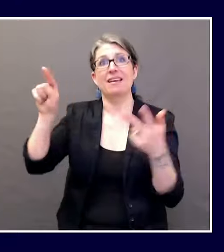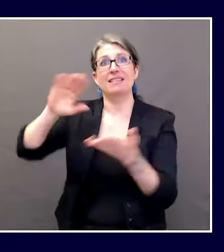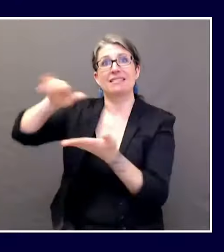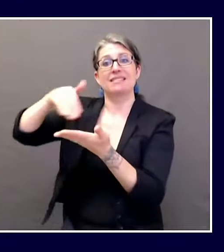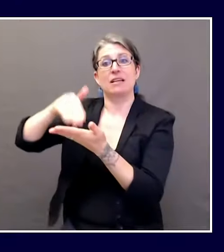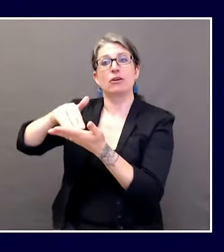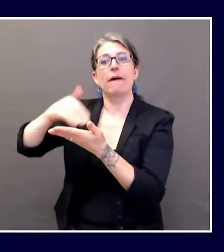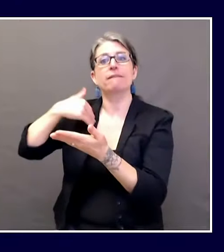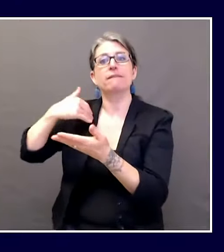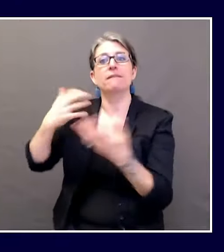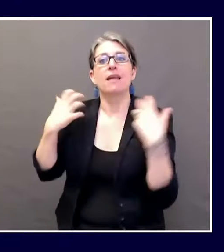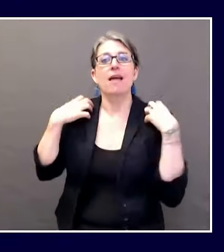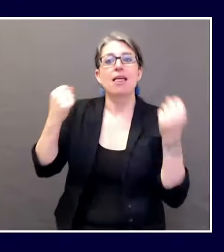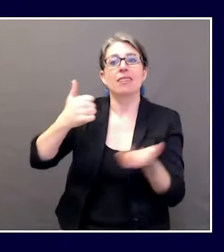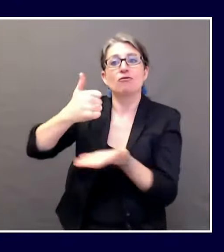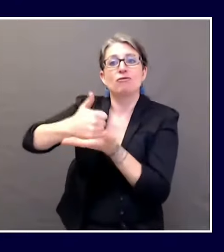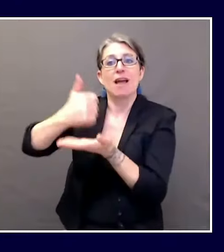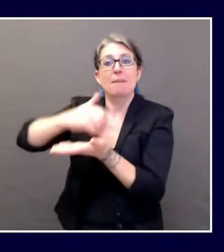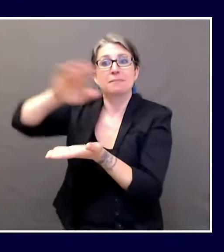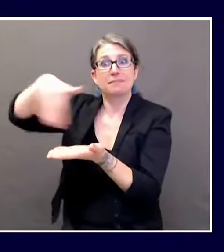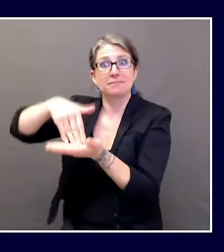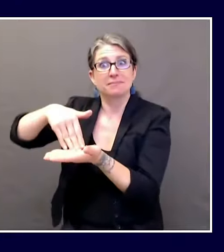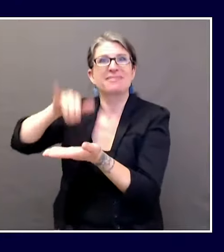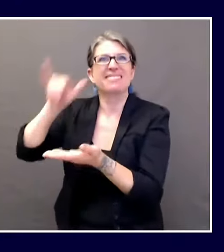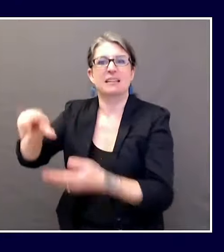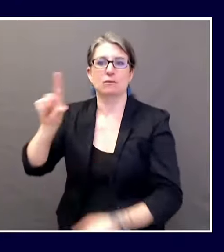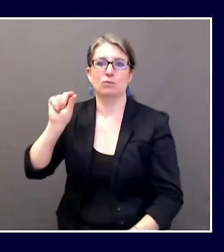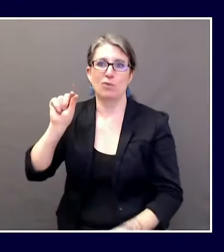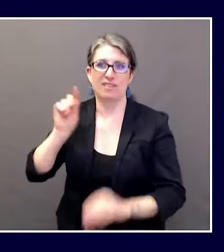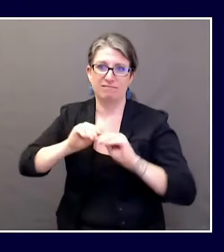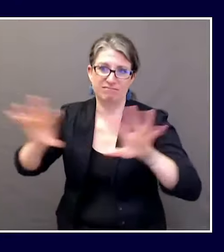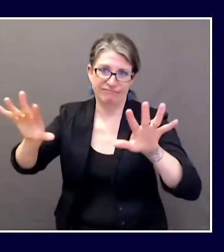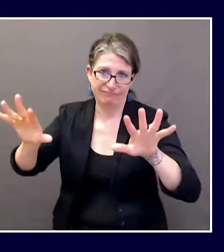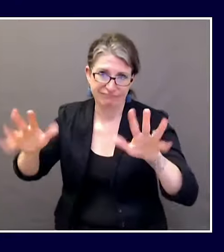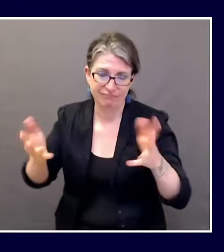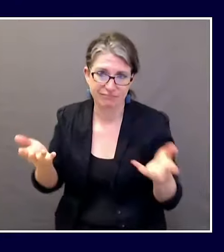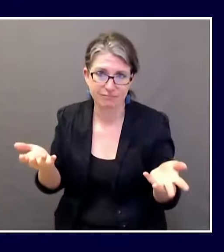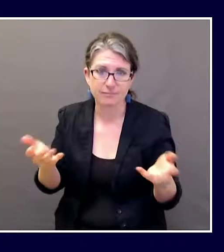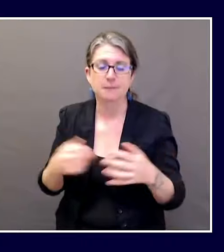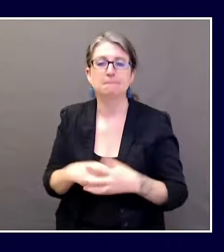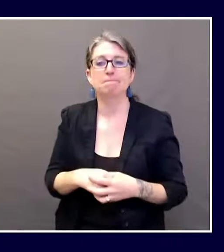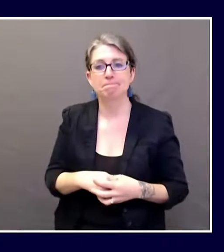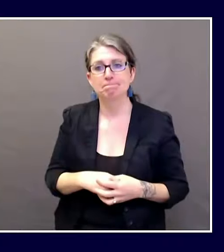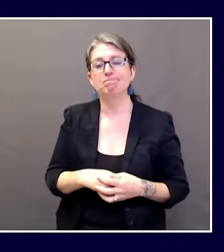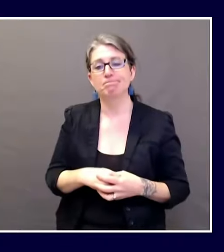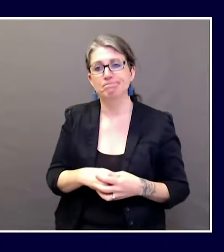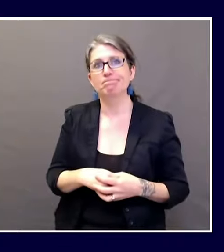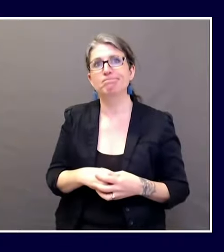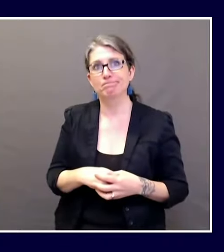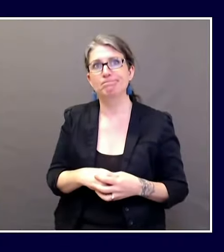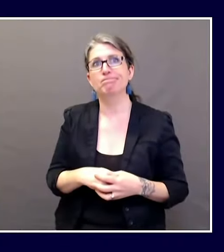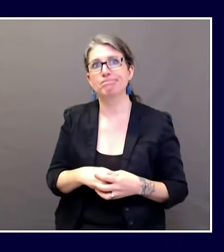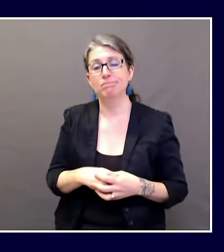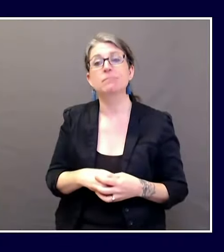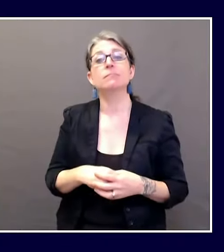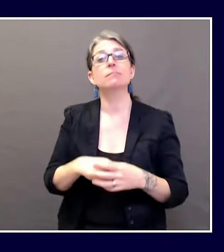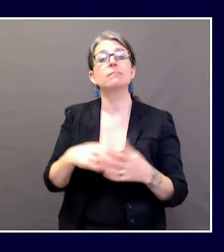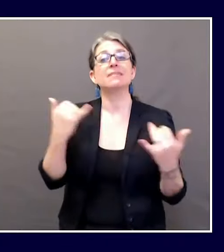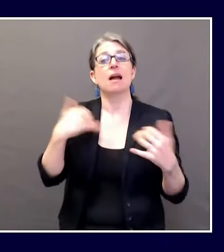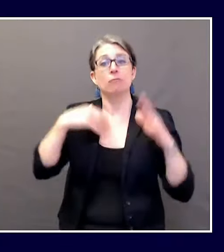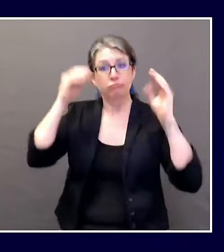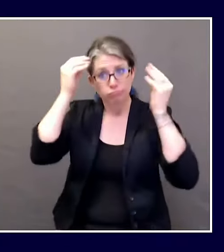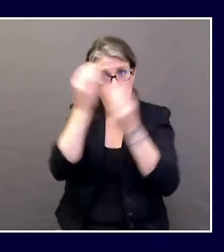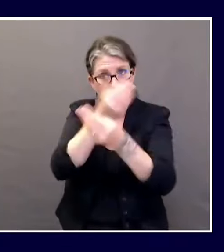aware of 20 cases of COVID-19. Turning now to some updates around testing.